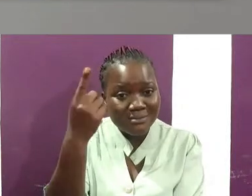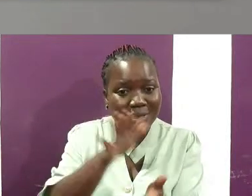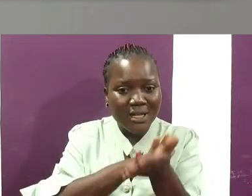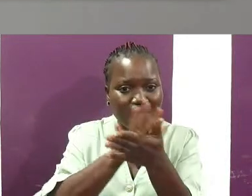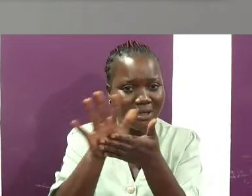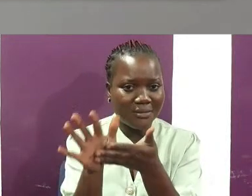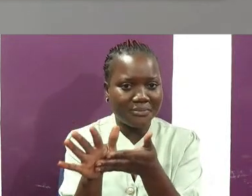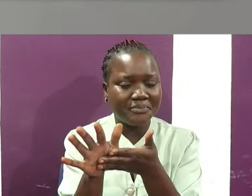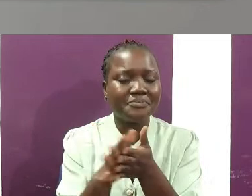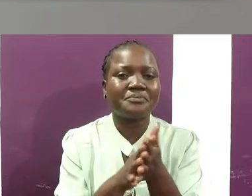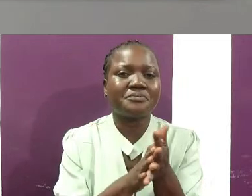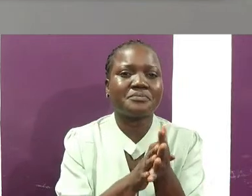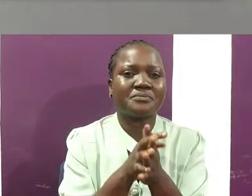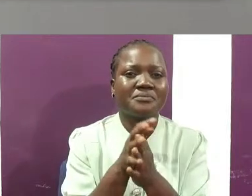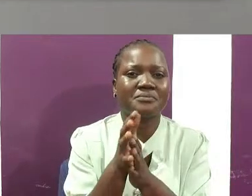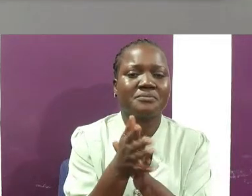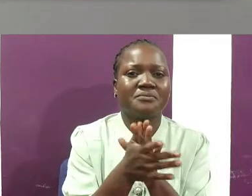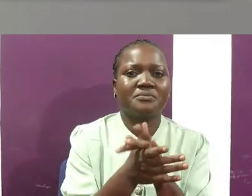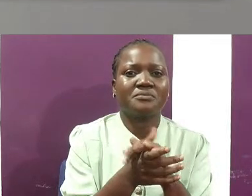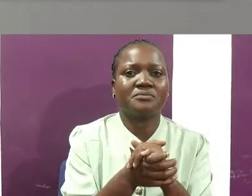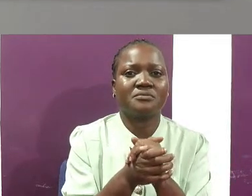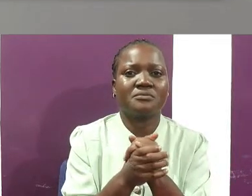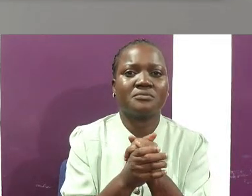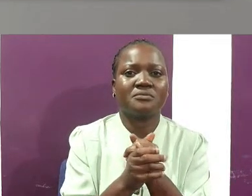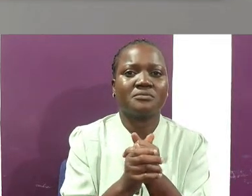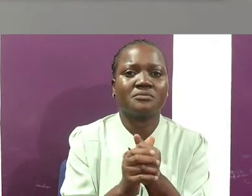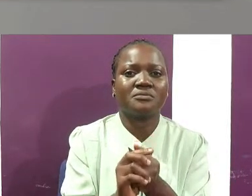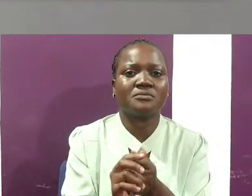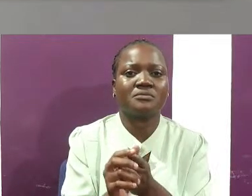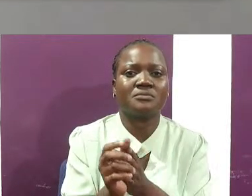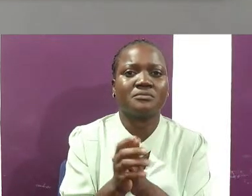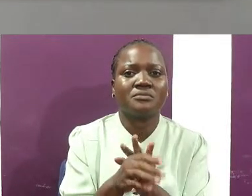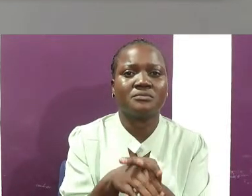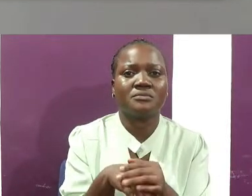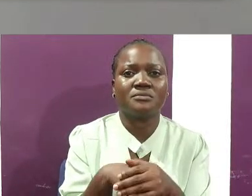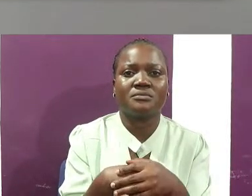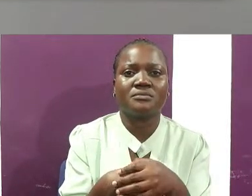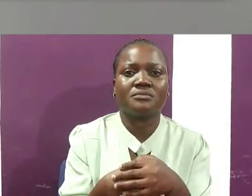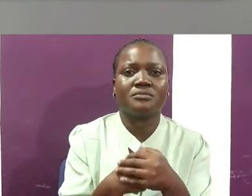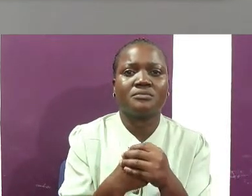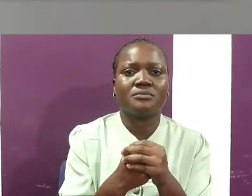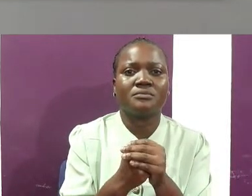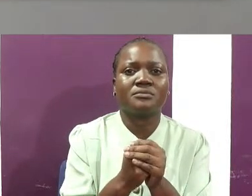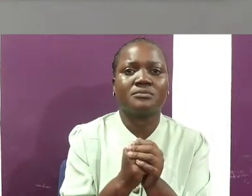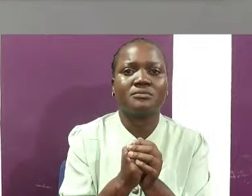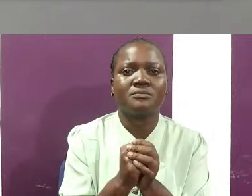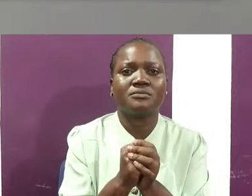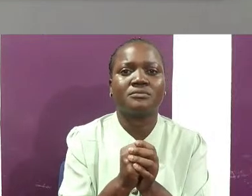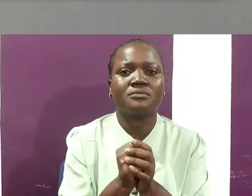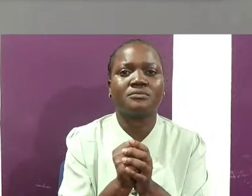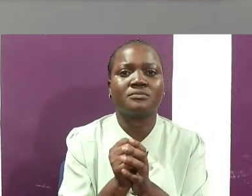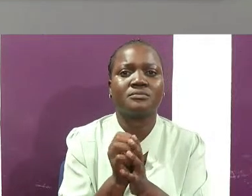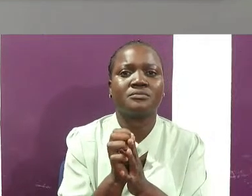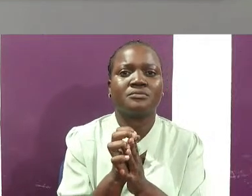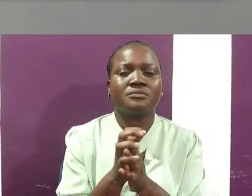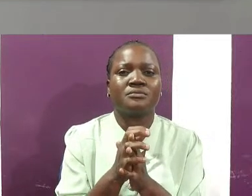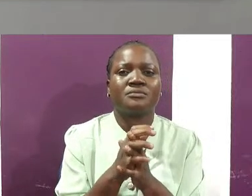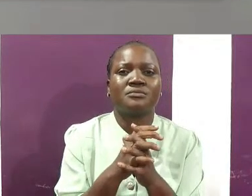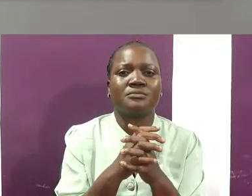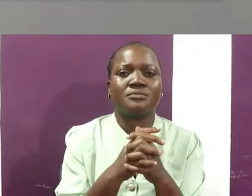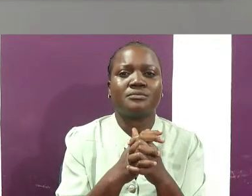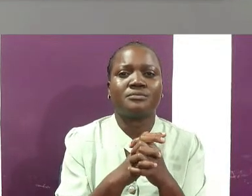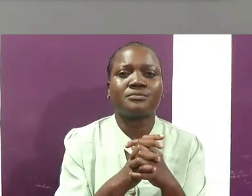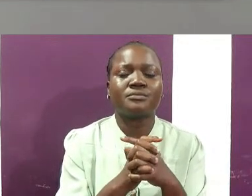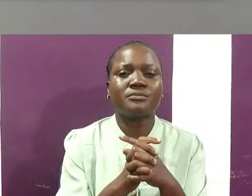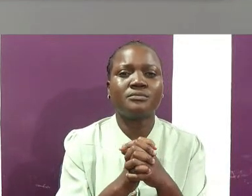private interpretation, for prophecy never came by the will of man, but holy men of God spoke